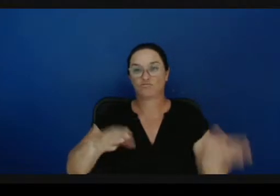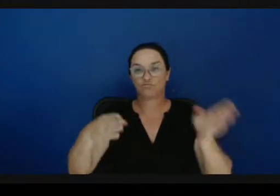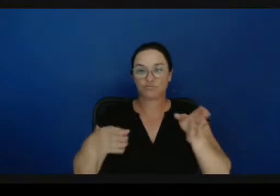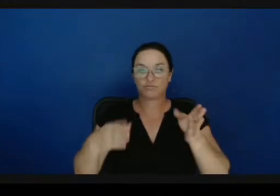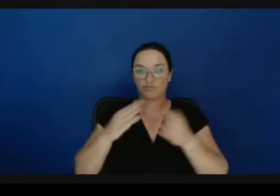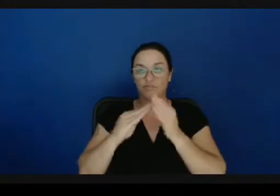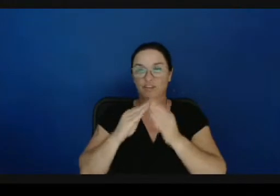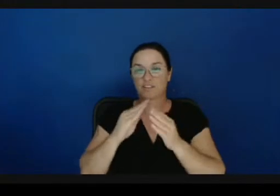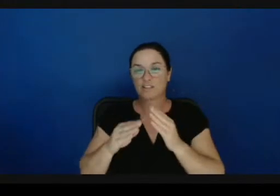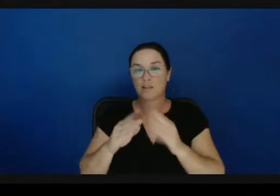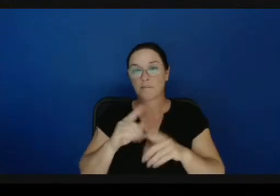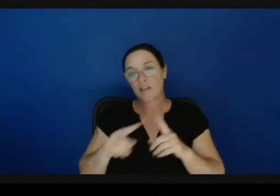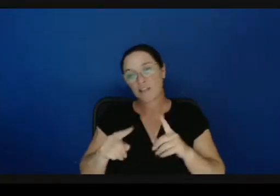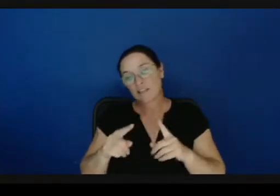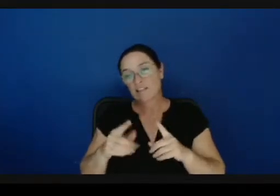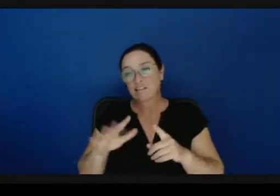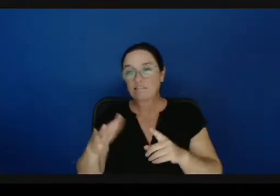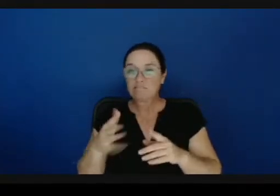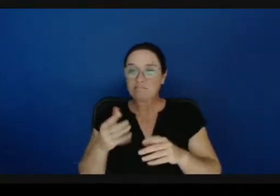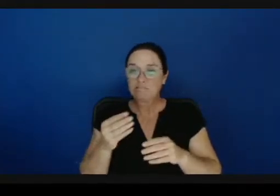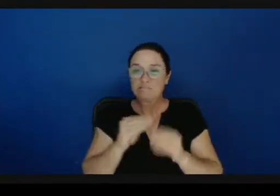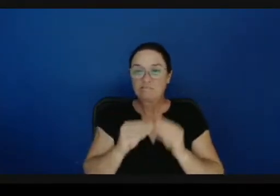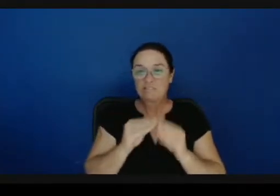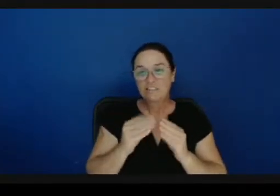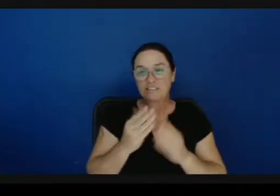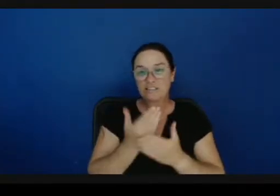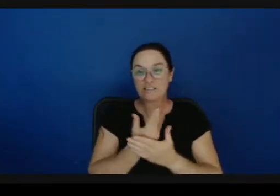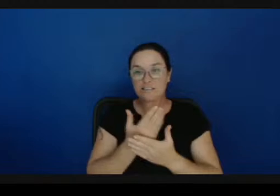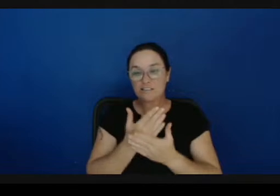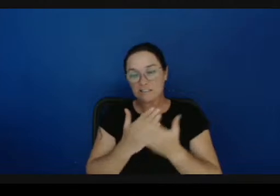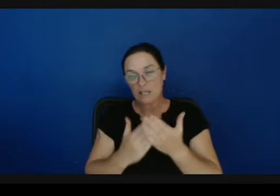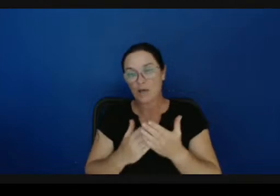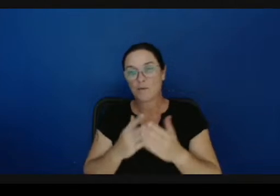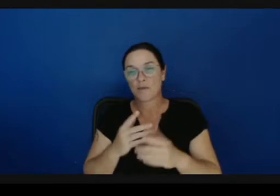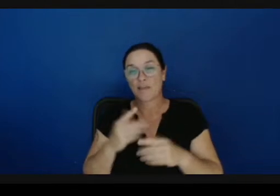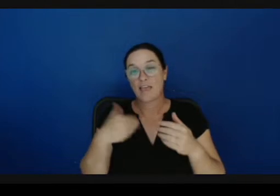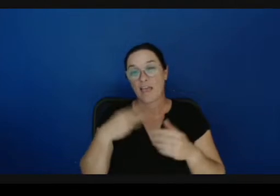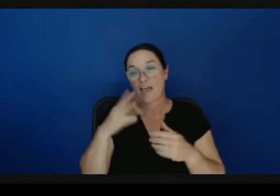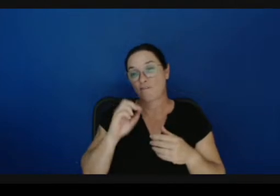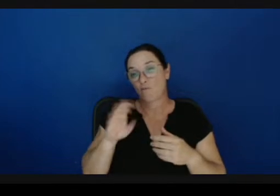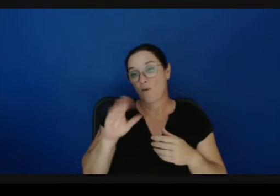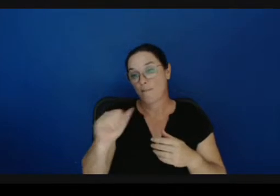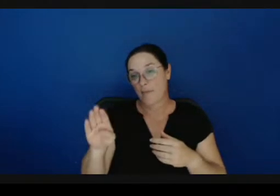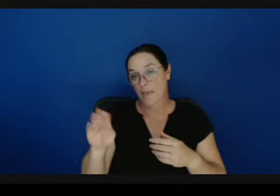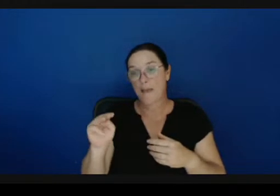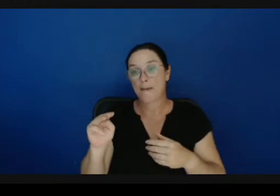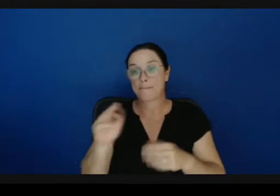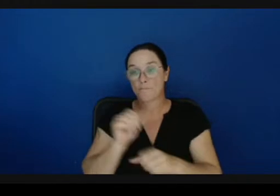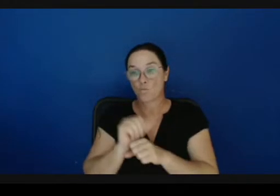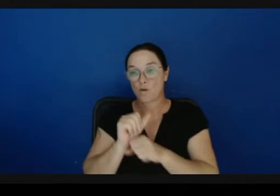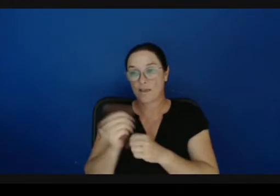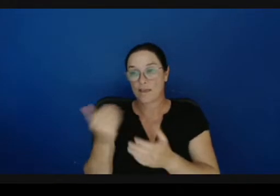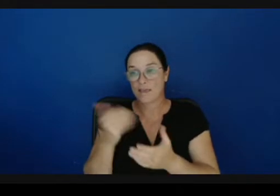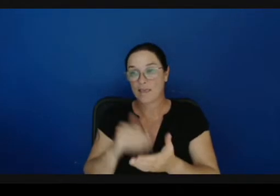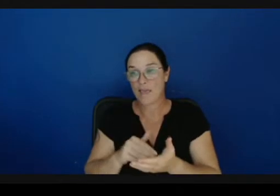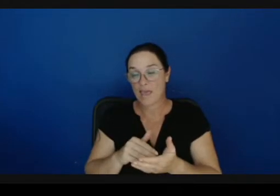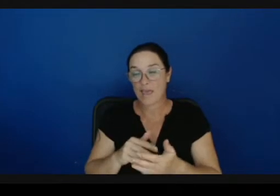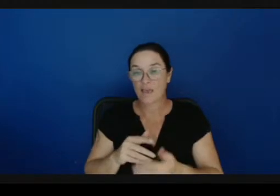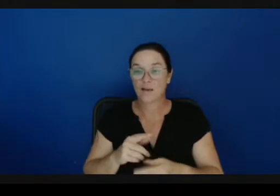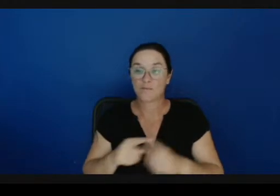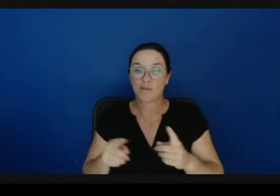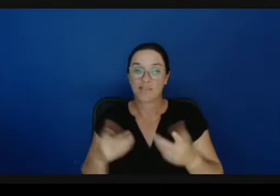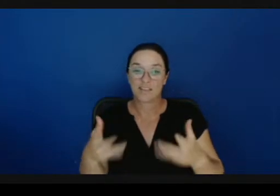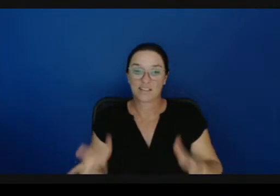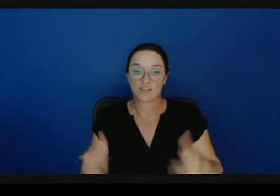So they managed to do a partial fix and get the web cameras online. However, that's as far as we've got. We do appreciate the webcams. Here is a summit